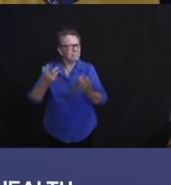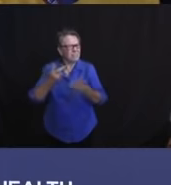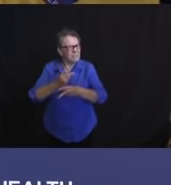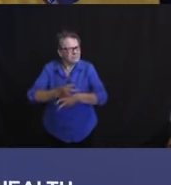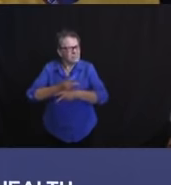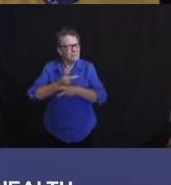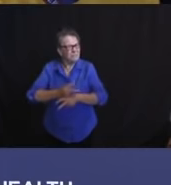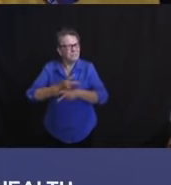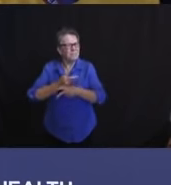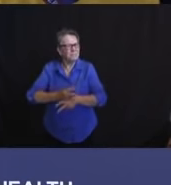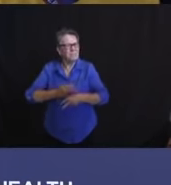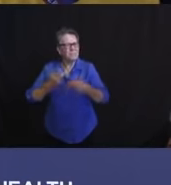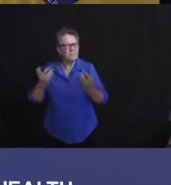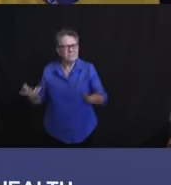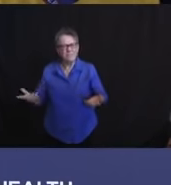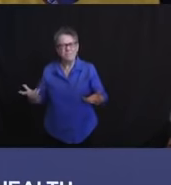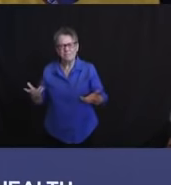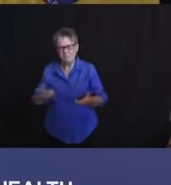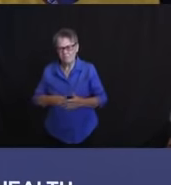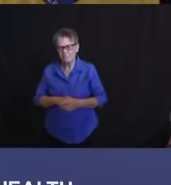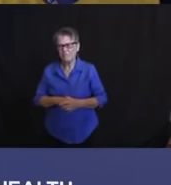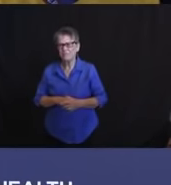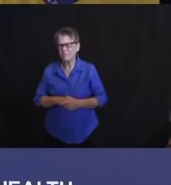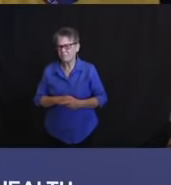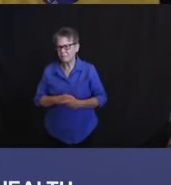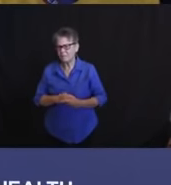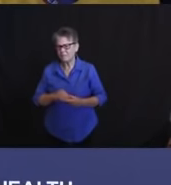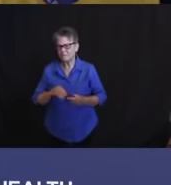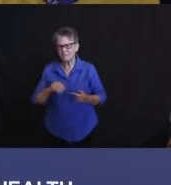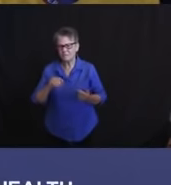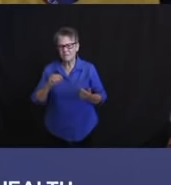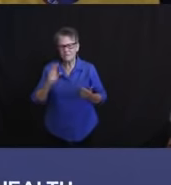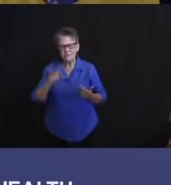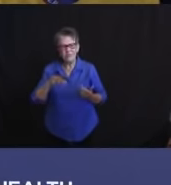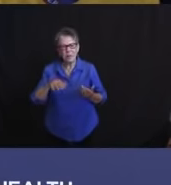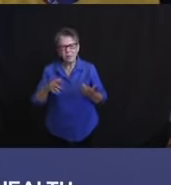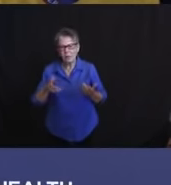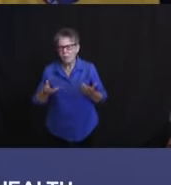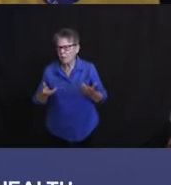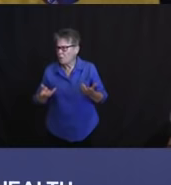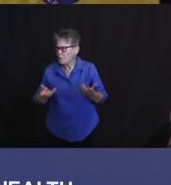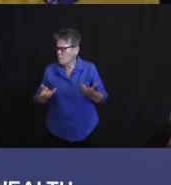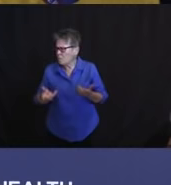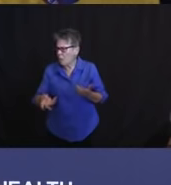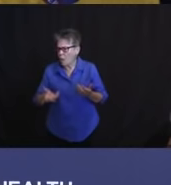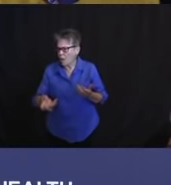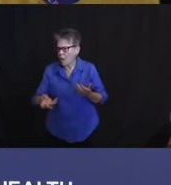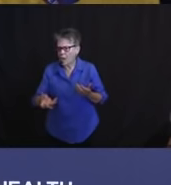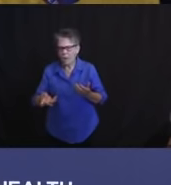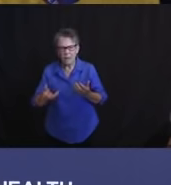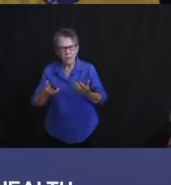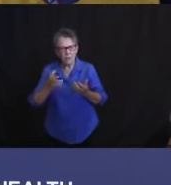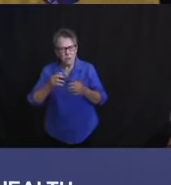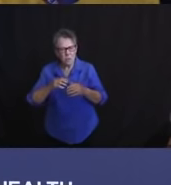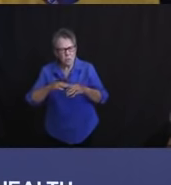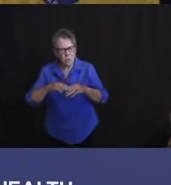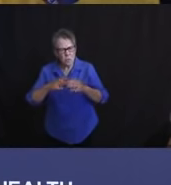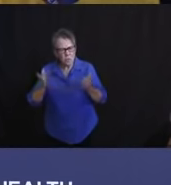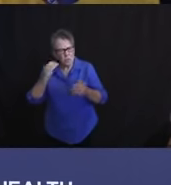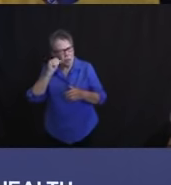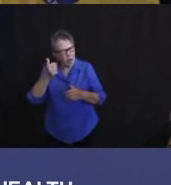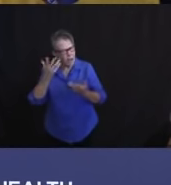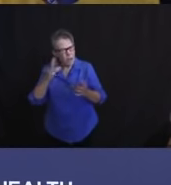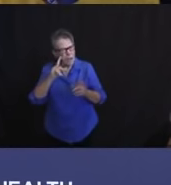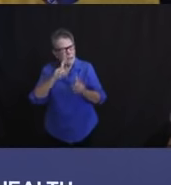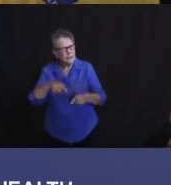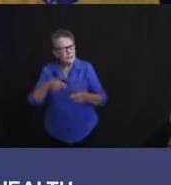tomorrow, so. Can we come back to that? I thought it was out there. And nothing personal to pool. I had focused more on